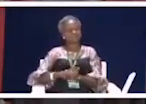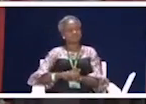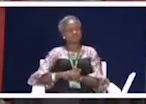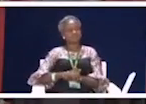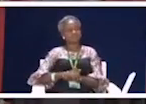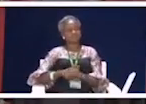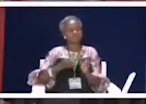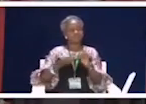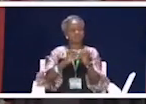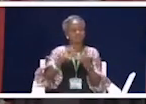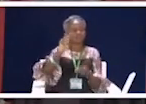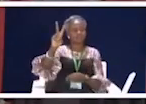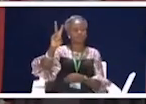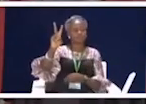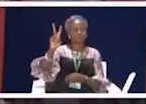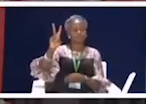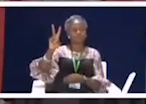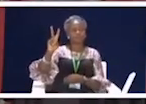Number two,